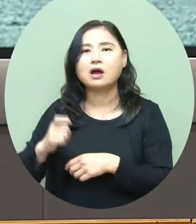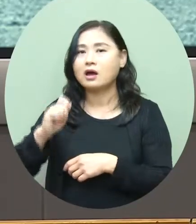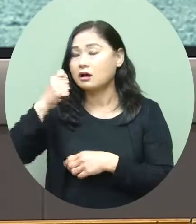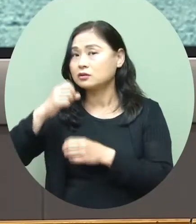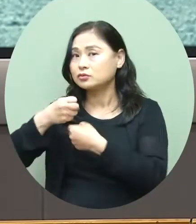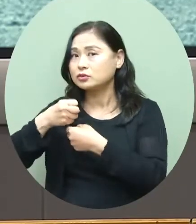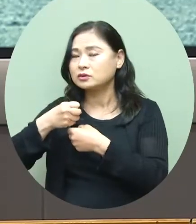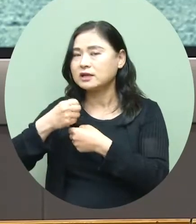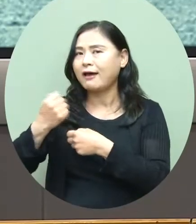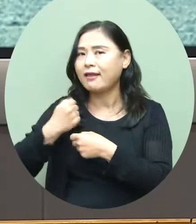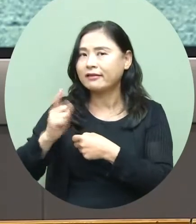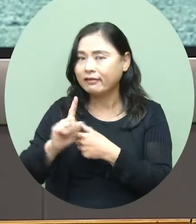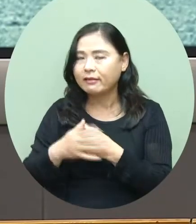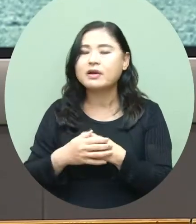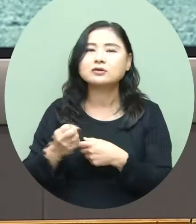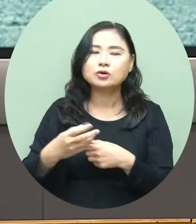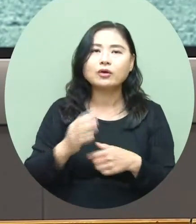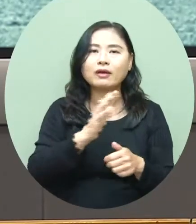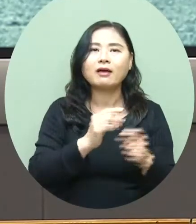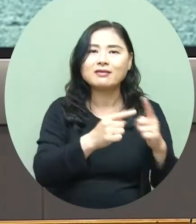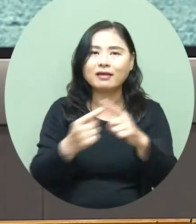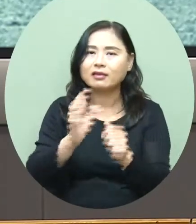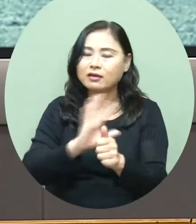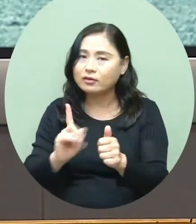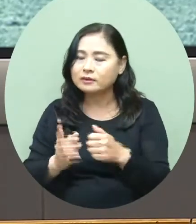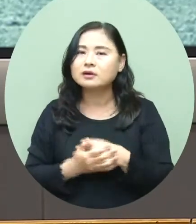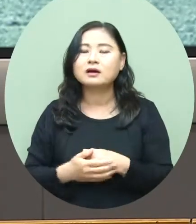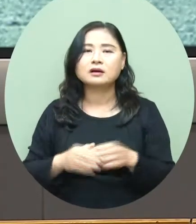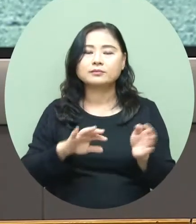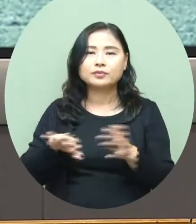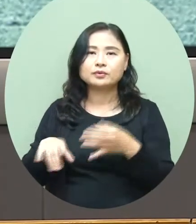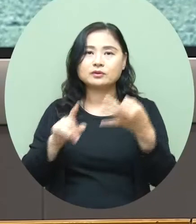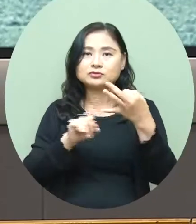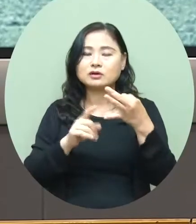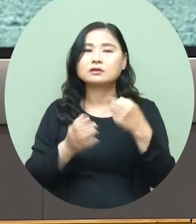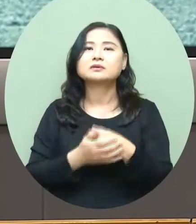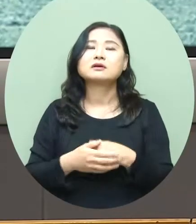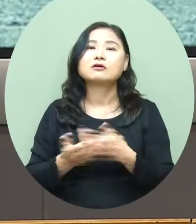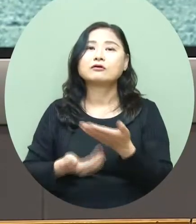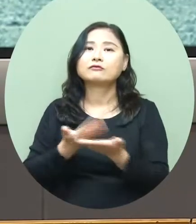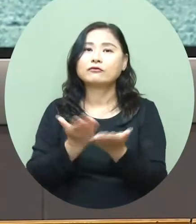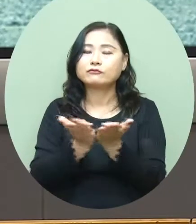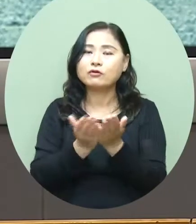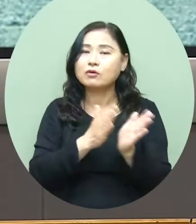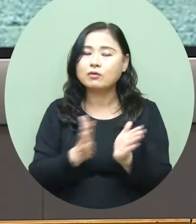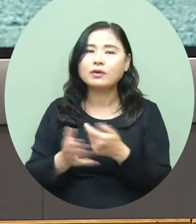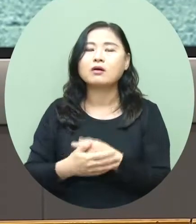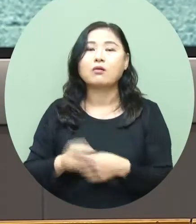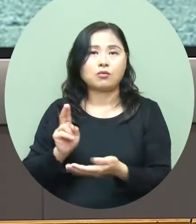We also have to consider our capacity for PCR tests and the impact on people. Finally, class